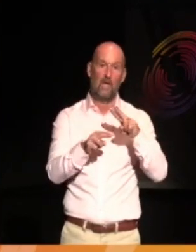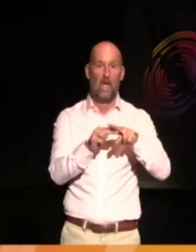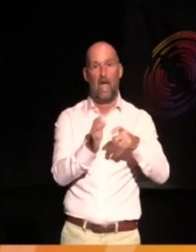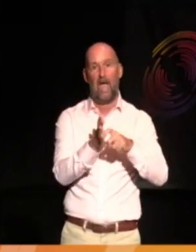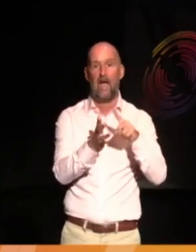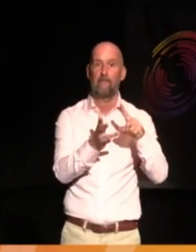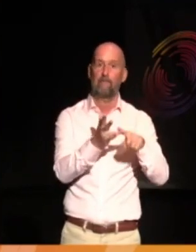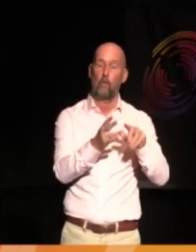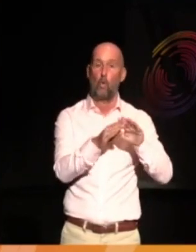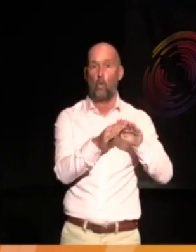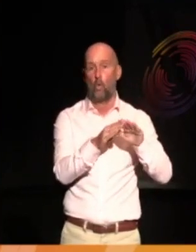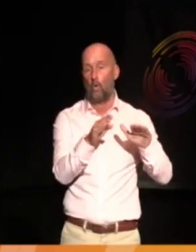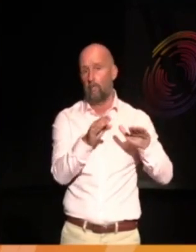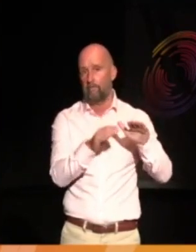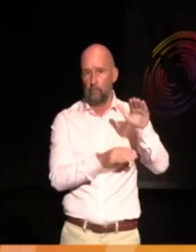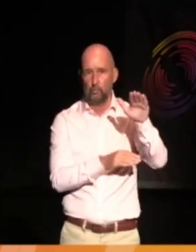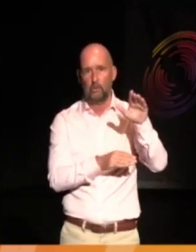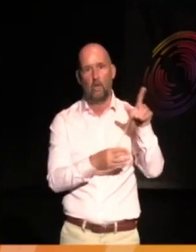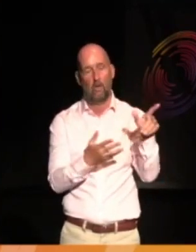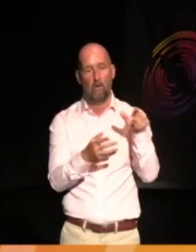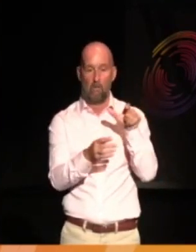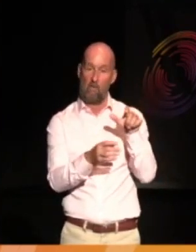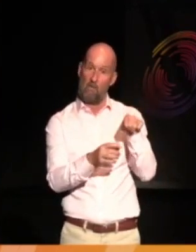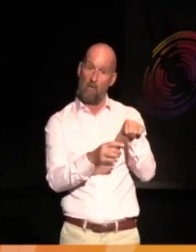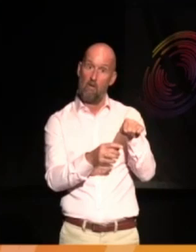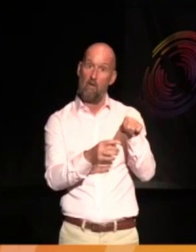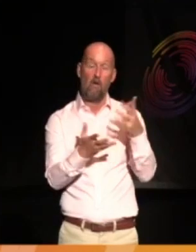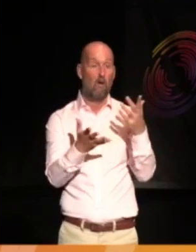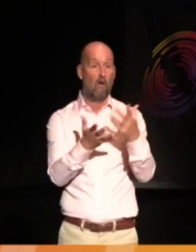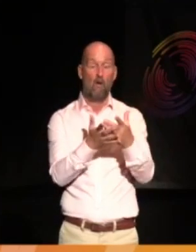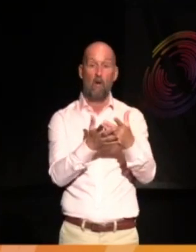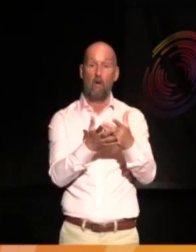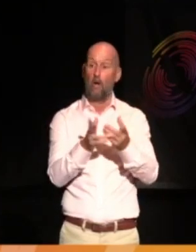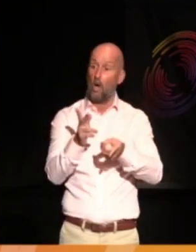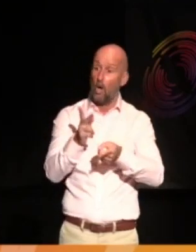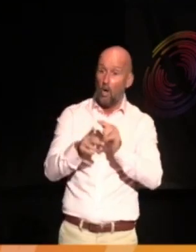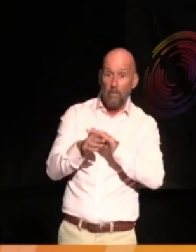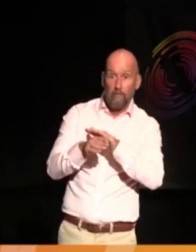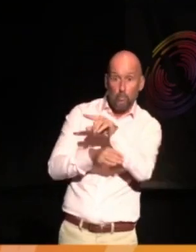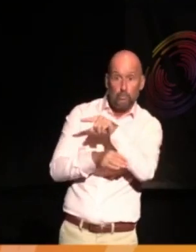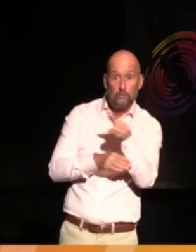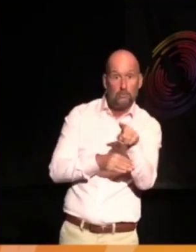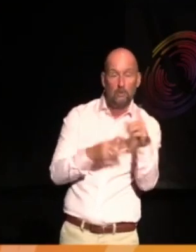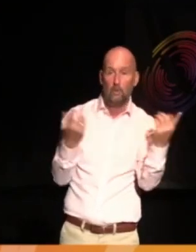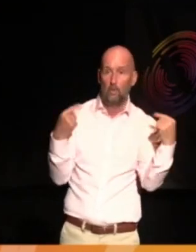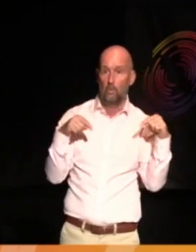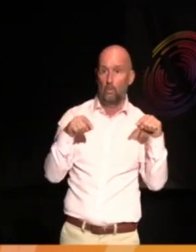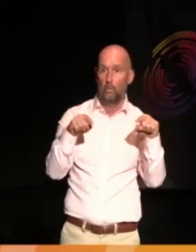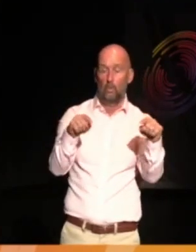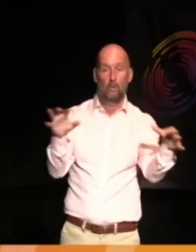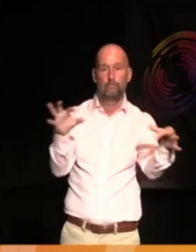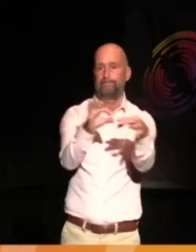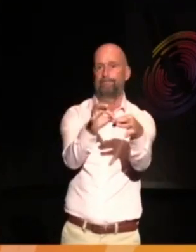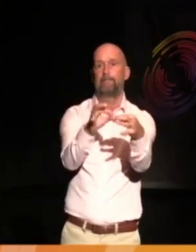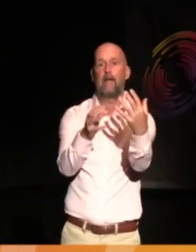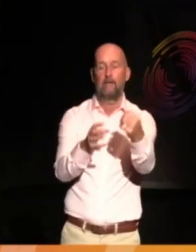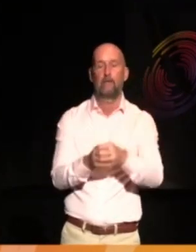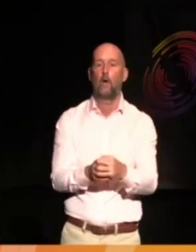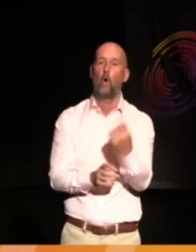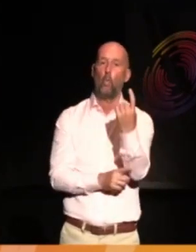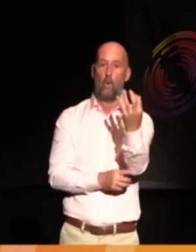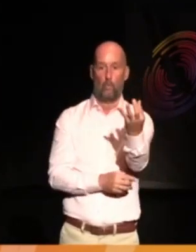you refer to, as being intimately connected to other futures. We've got time for one more